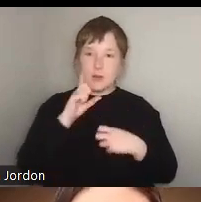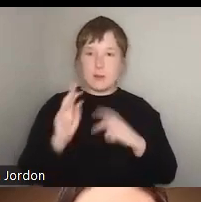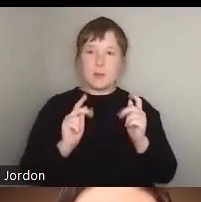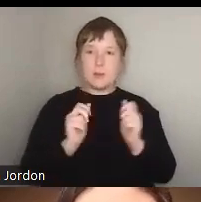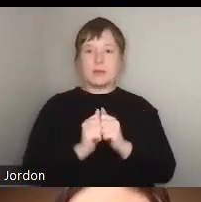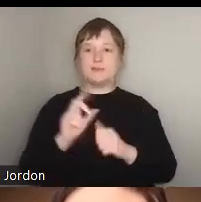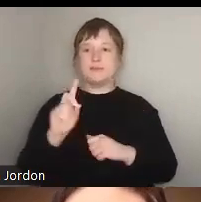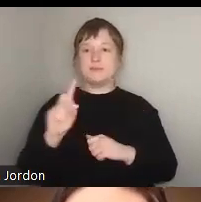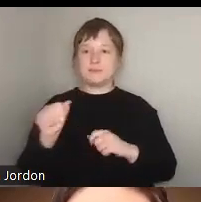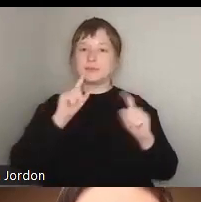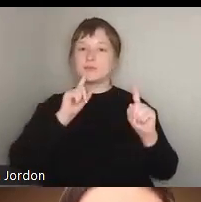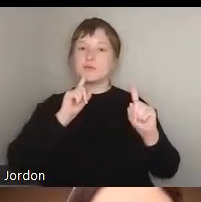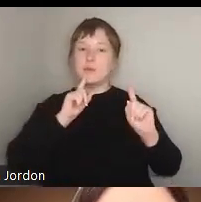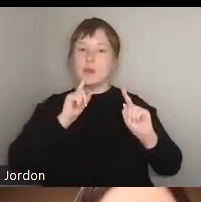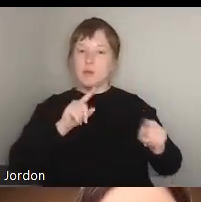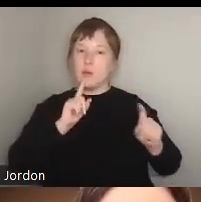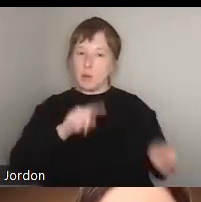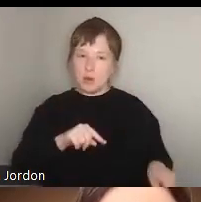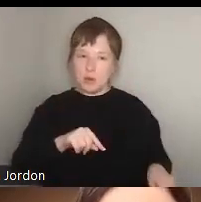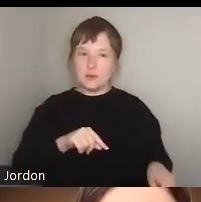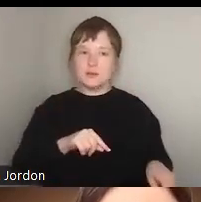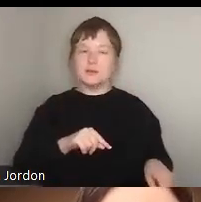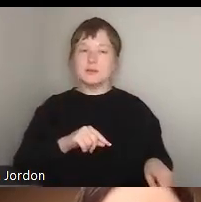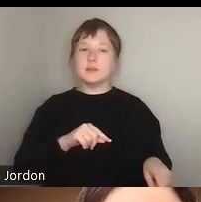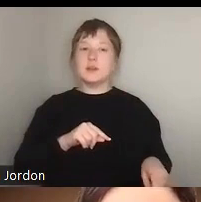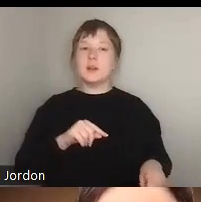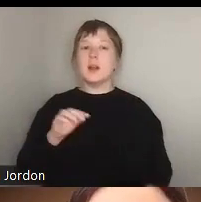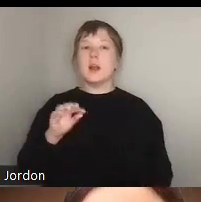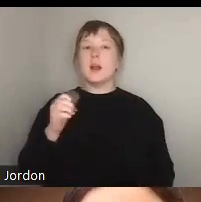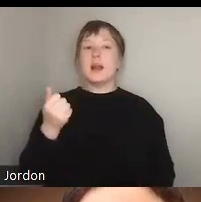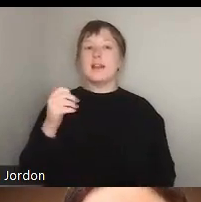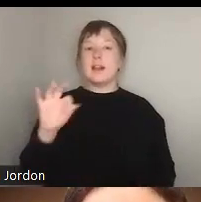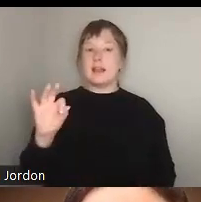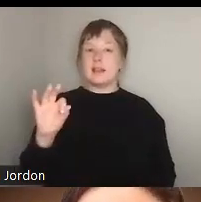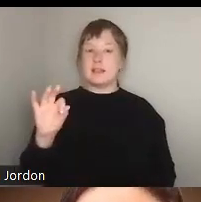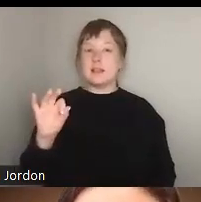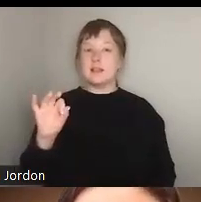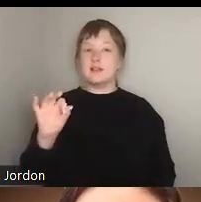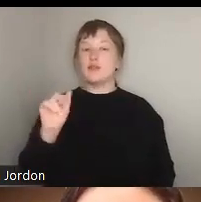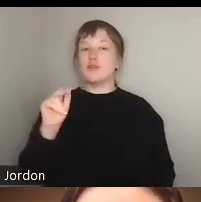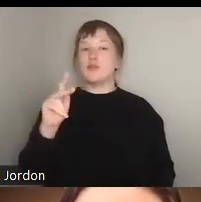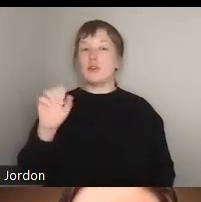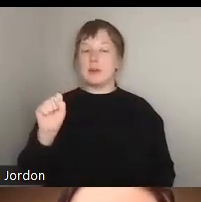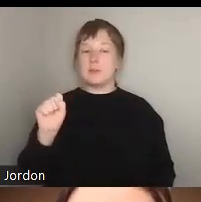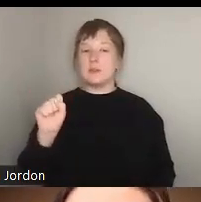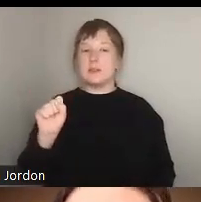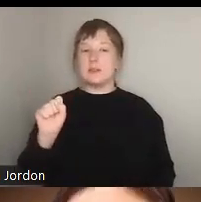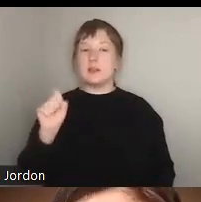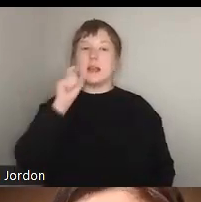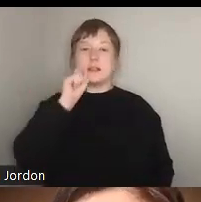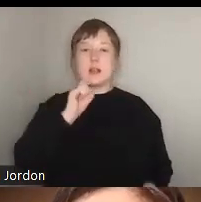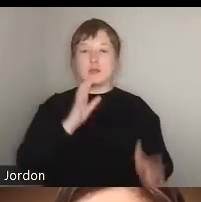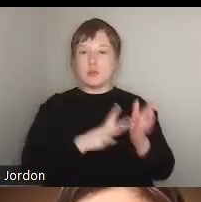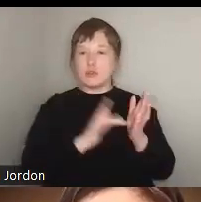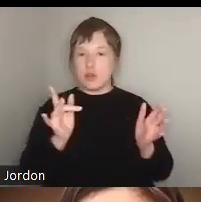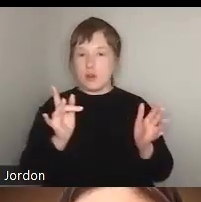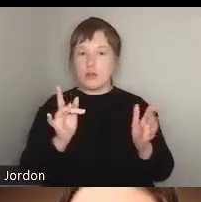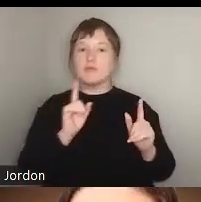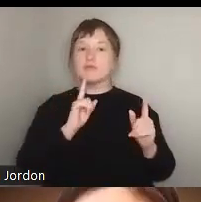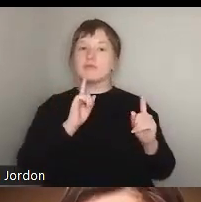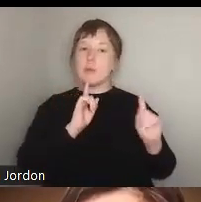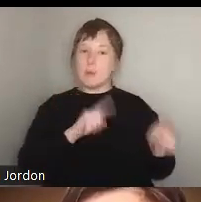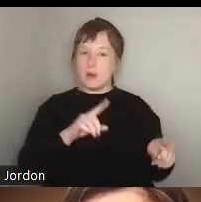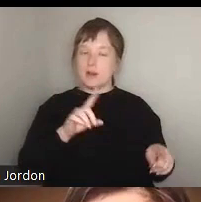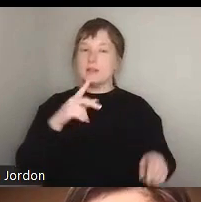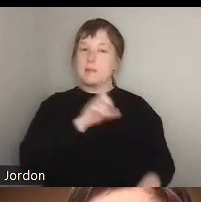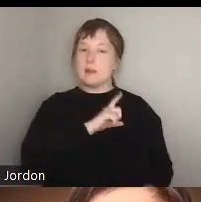And this is something that we've seen in the numbers. 90% of rapes or sexual assault against people with disabilities were reported to the police, and that is